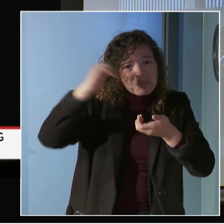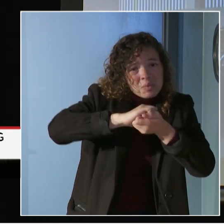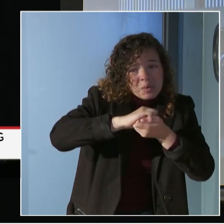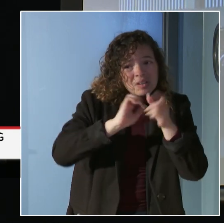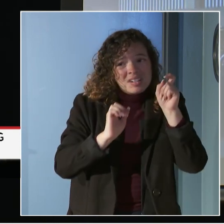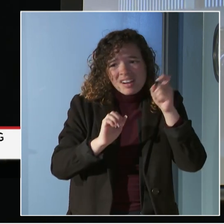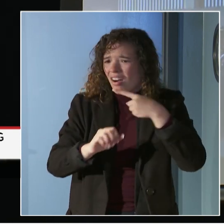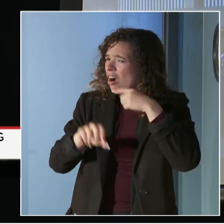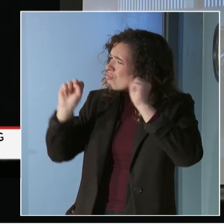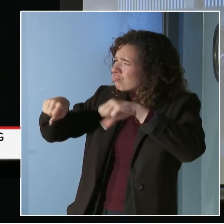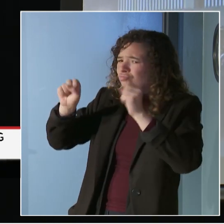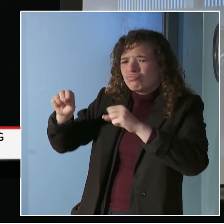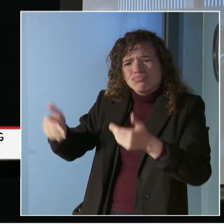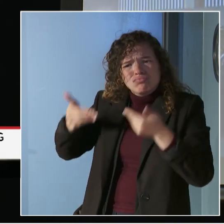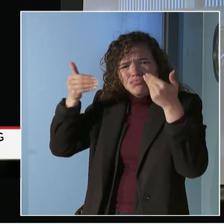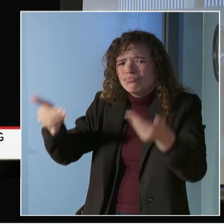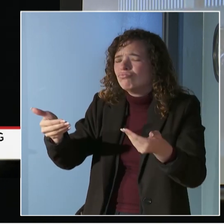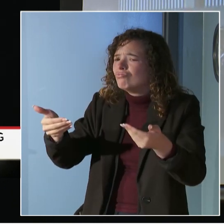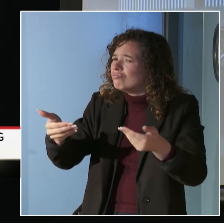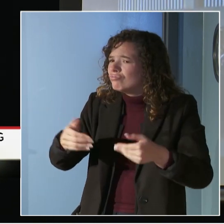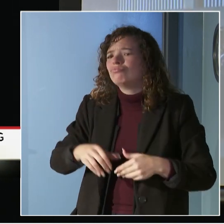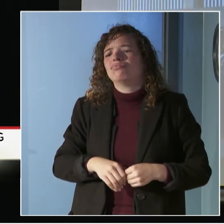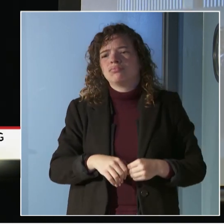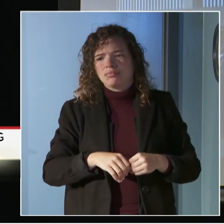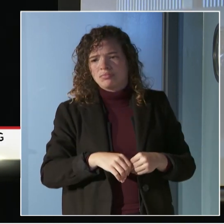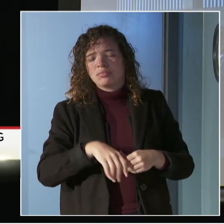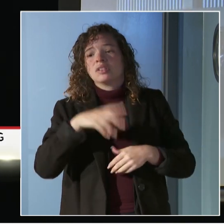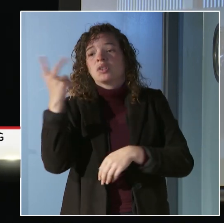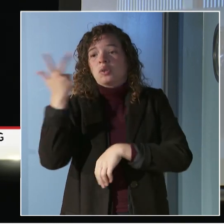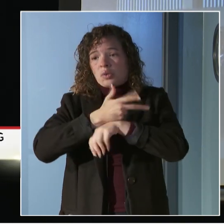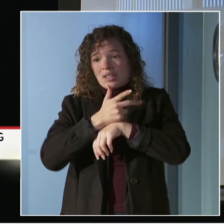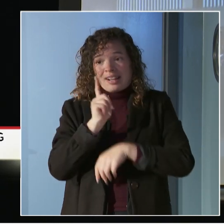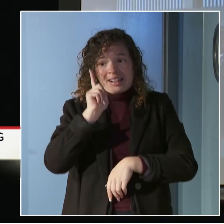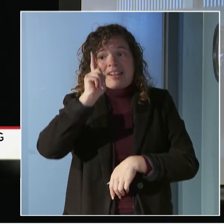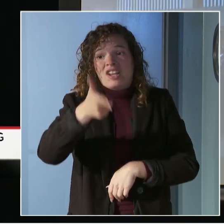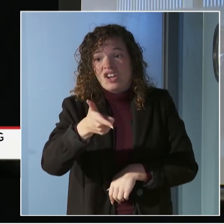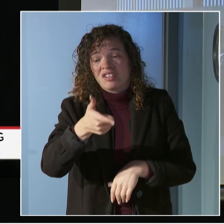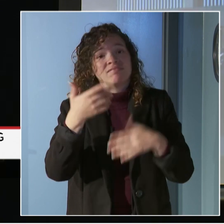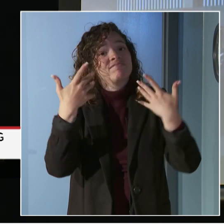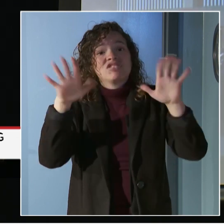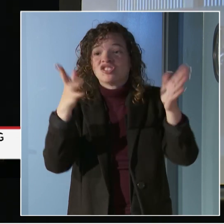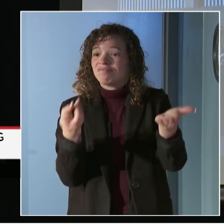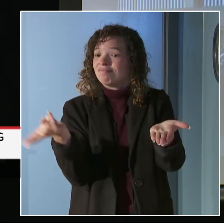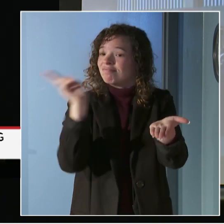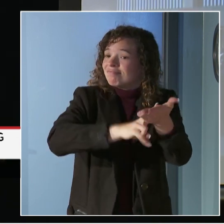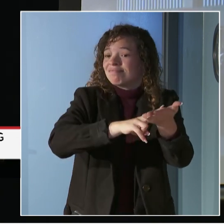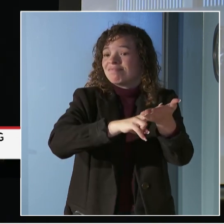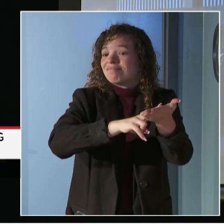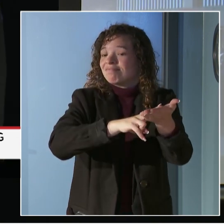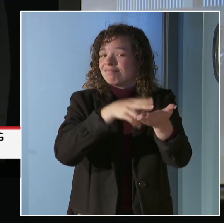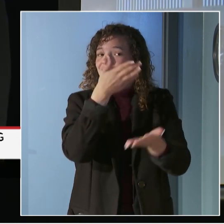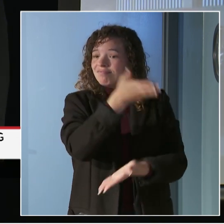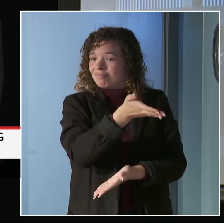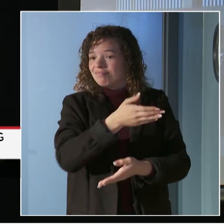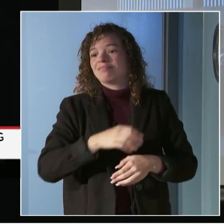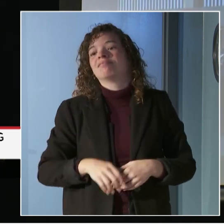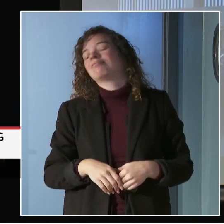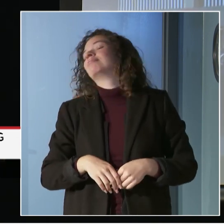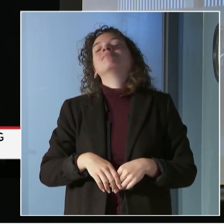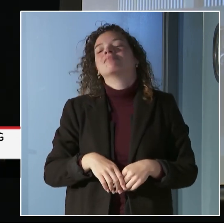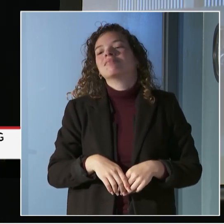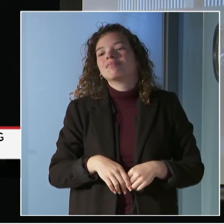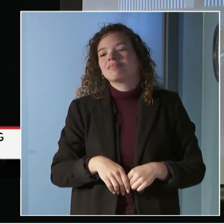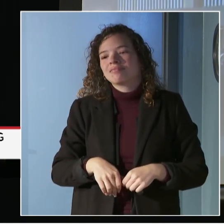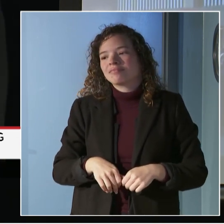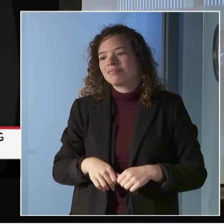"Yes, we will." And so 3 days later, we signed a contract. Wow. Knowing, and this, friends,